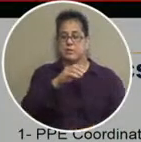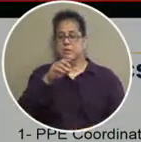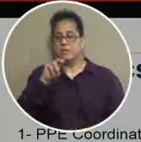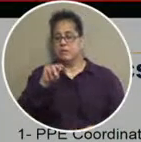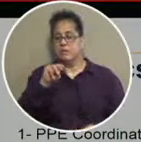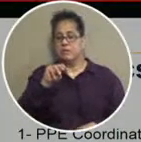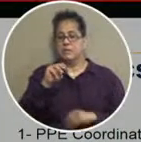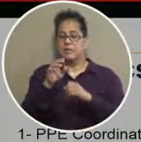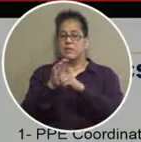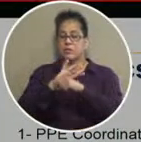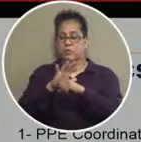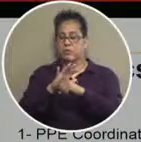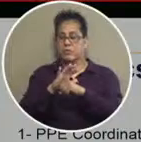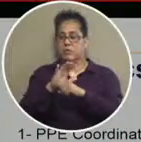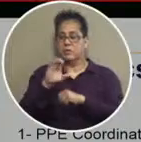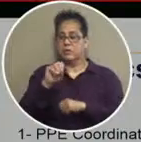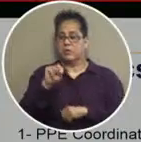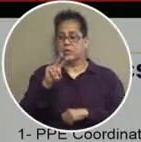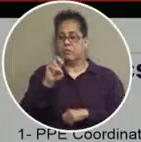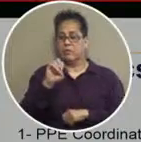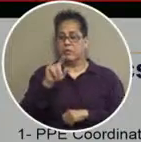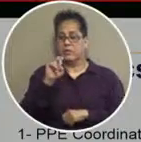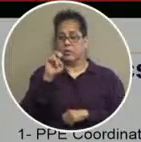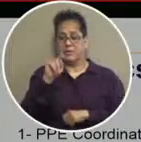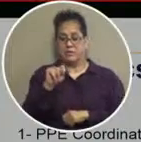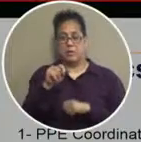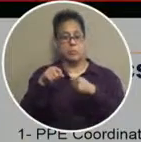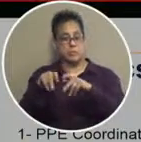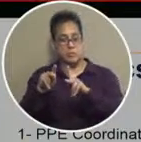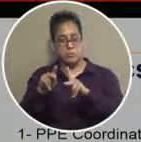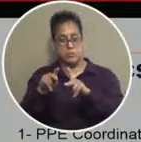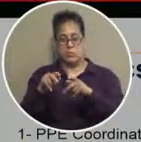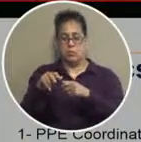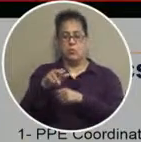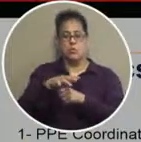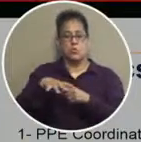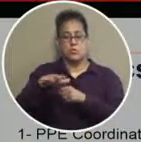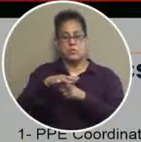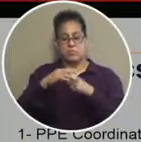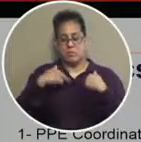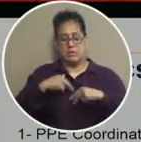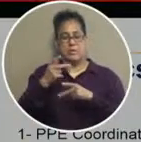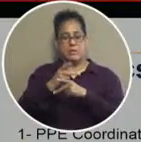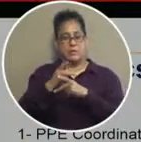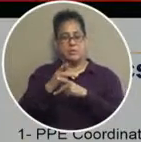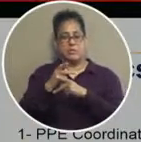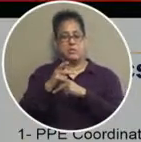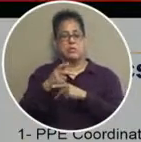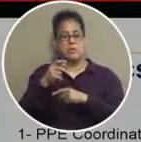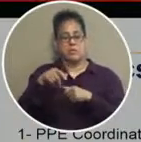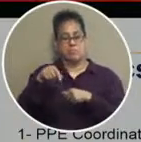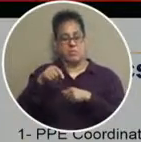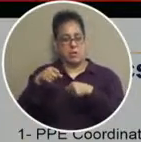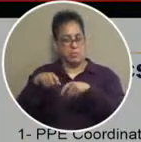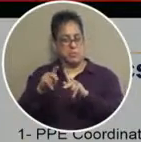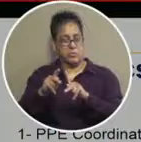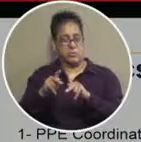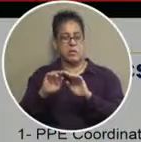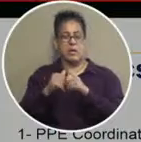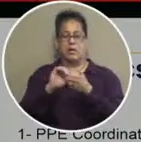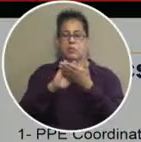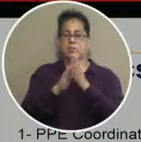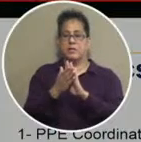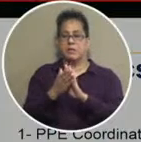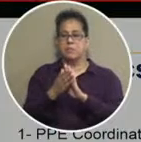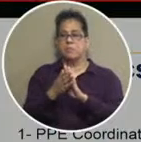Clinic COVID-19 convalescent protocol opportunities by informing our regional healthcare institutions about this opportunity and how to become a